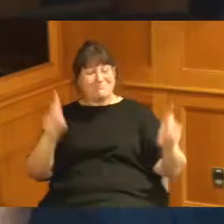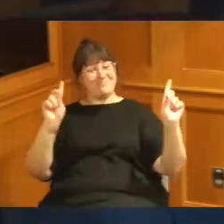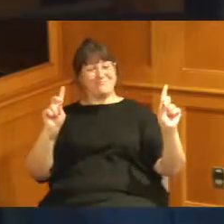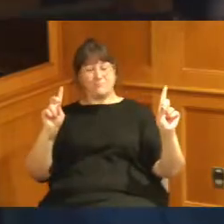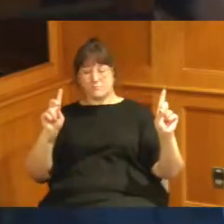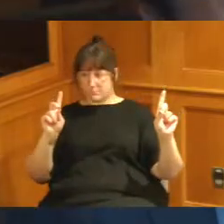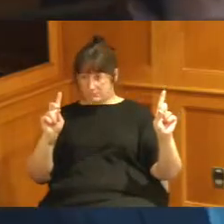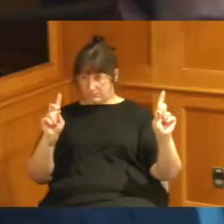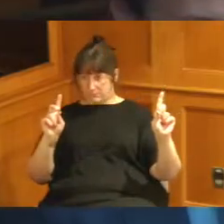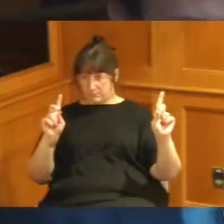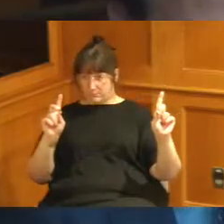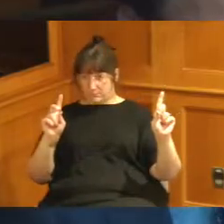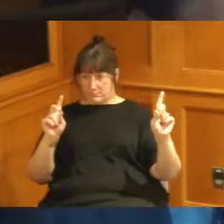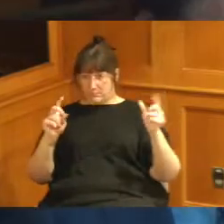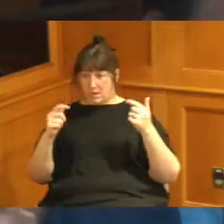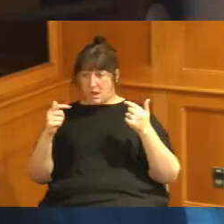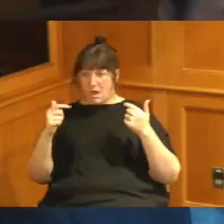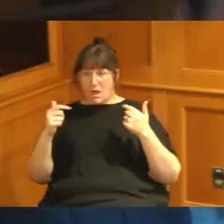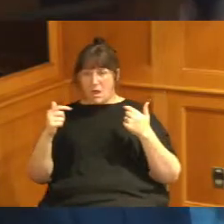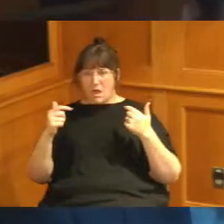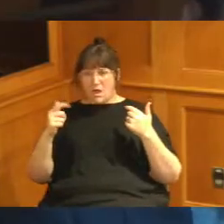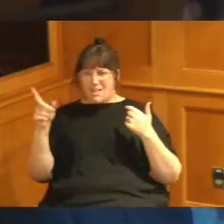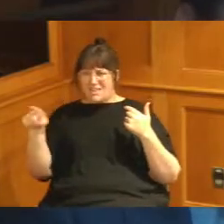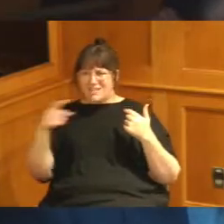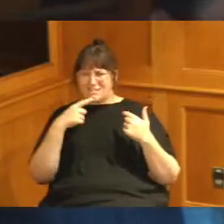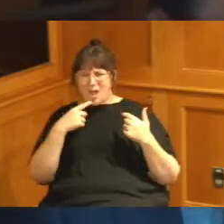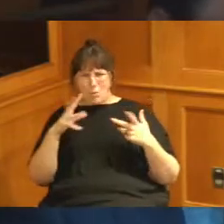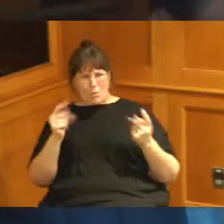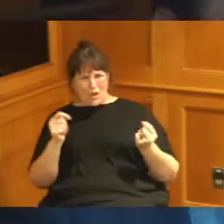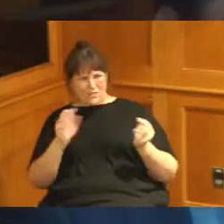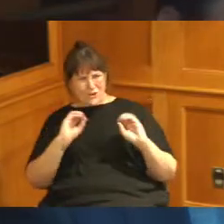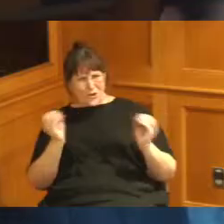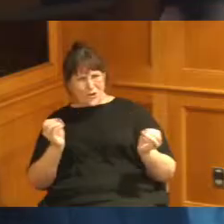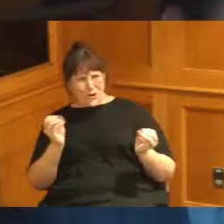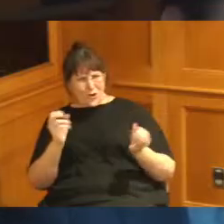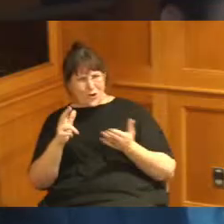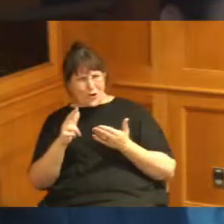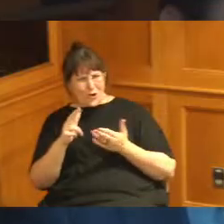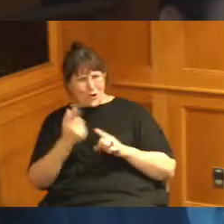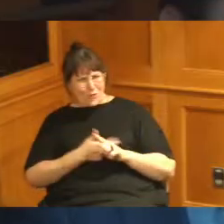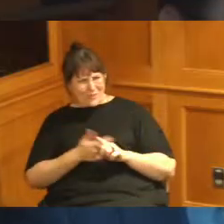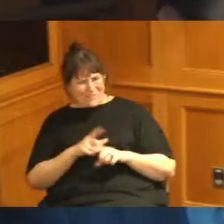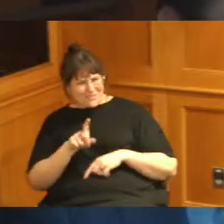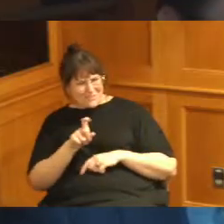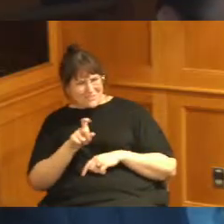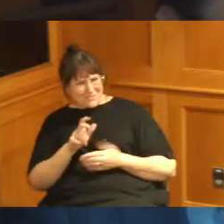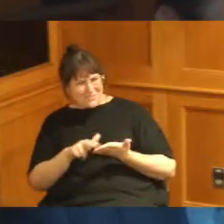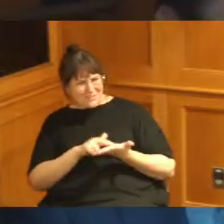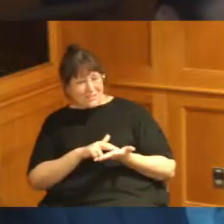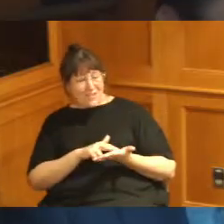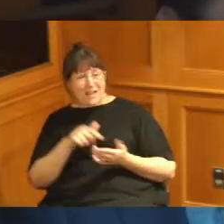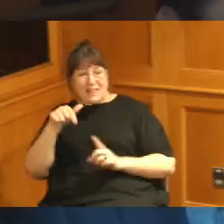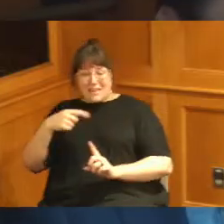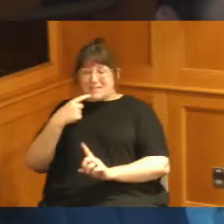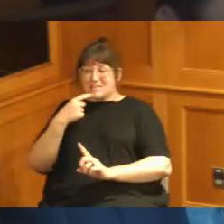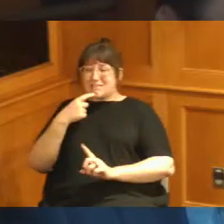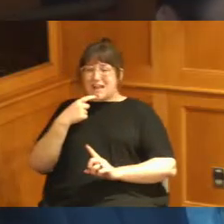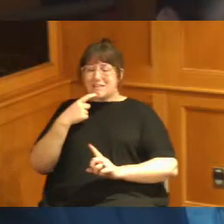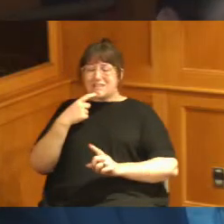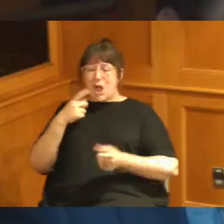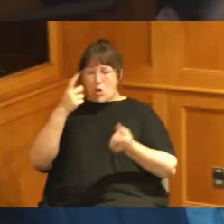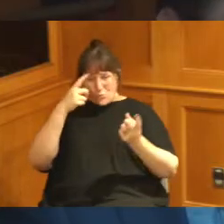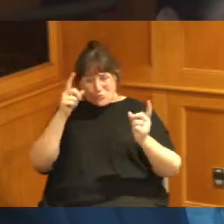on a live television, one of the news people. They said, "What? We ain't got no lease?" This here says resolution authorizing the